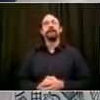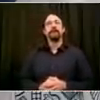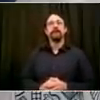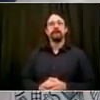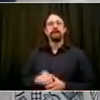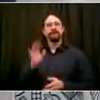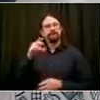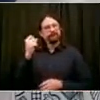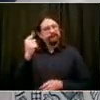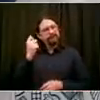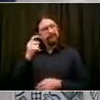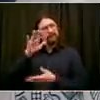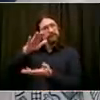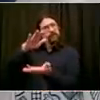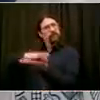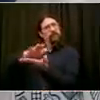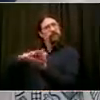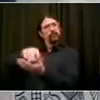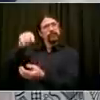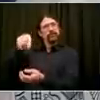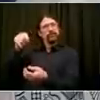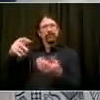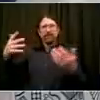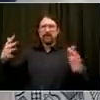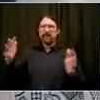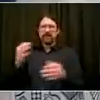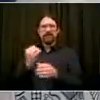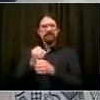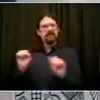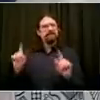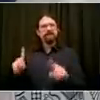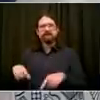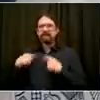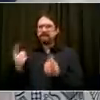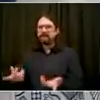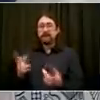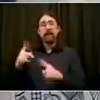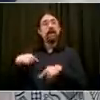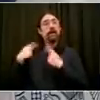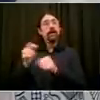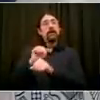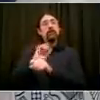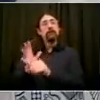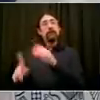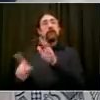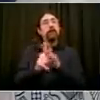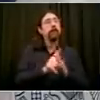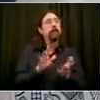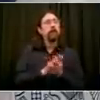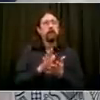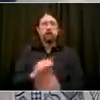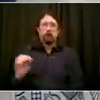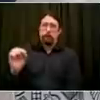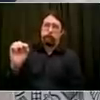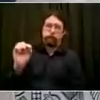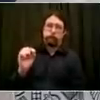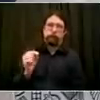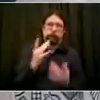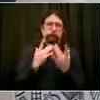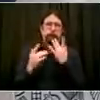works. Now you're adding to the equation a tougher dynamic. But we believe we can compensate for that tougher dynamic with additional